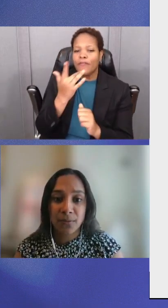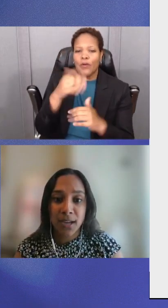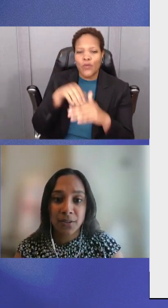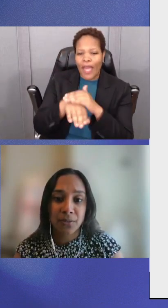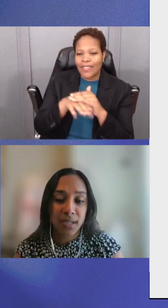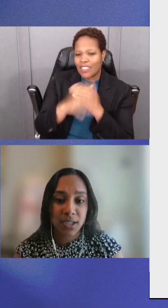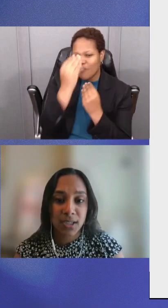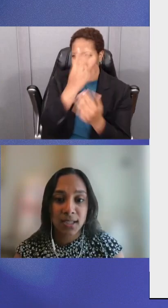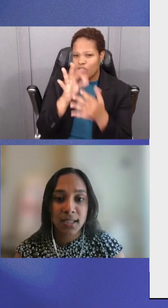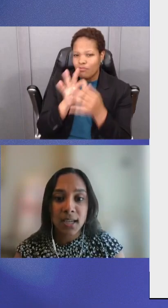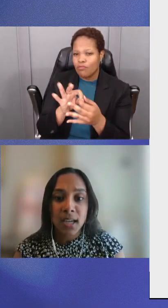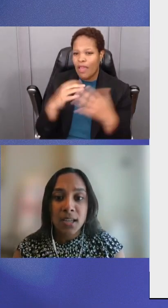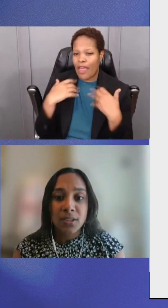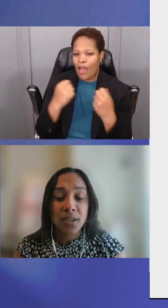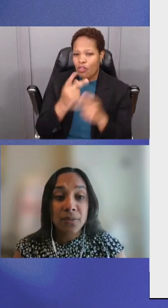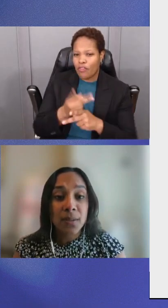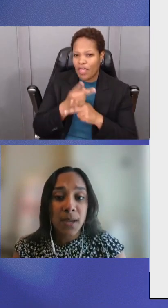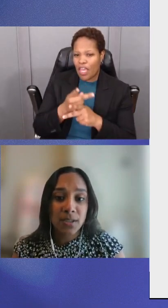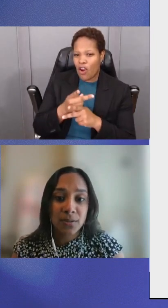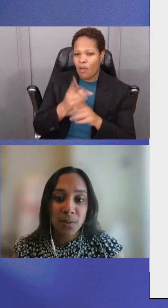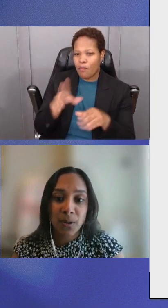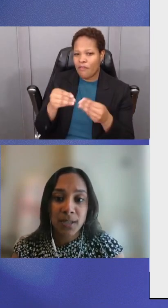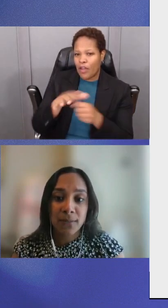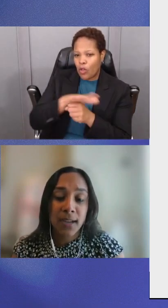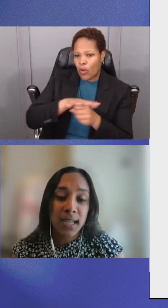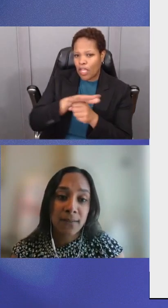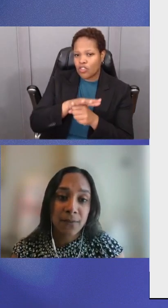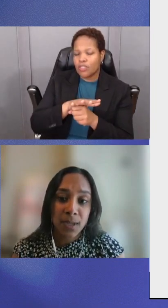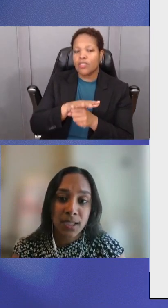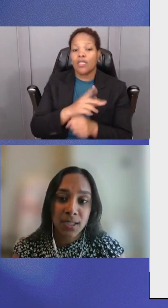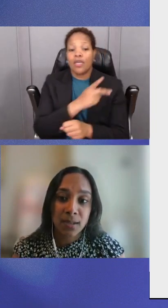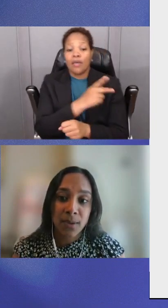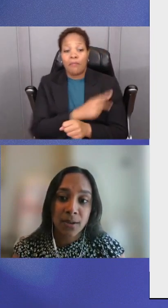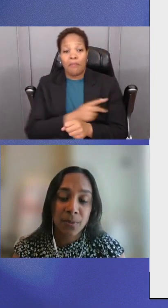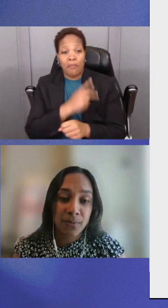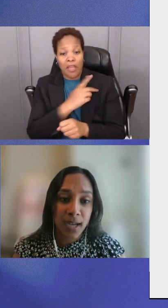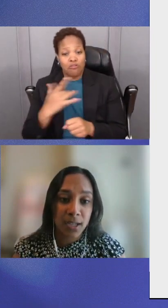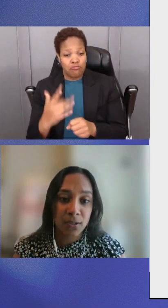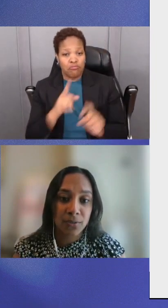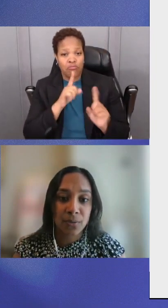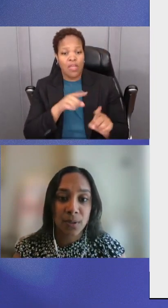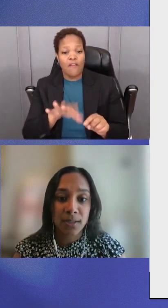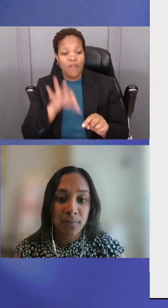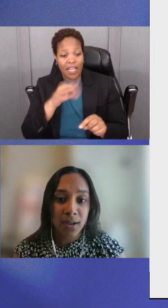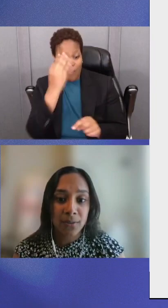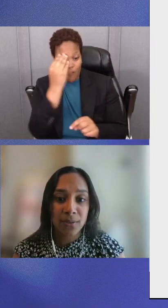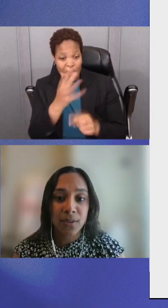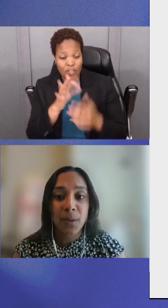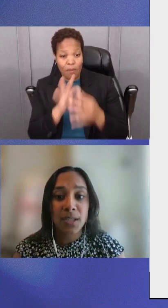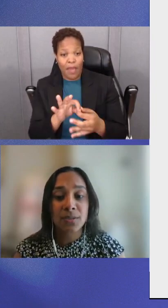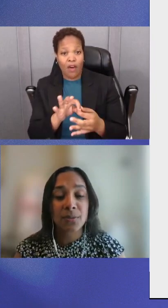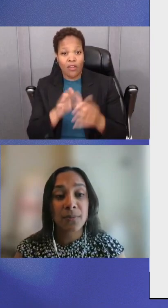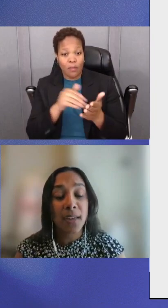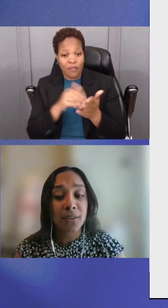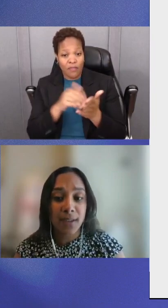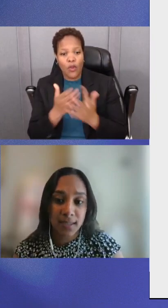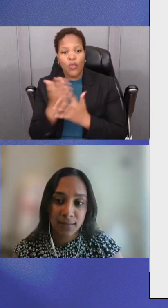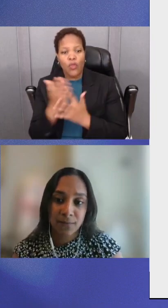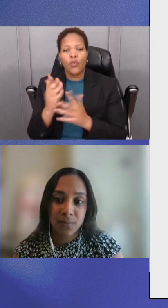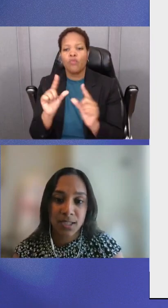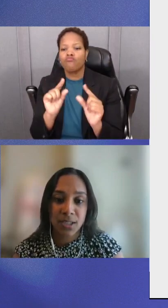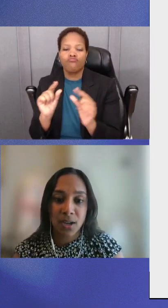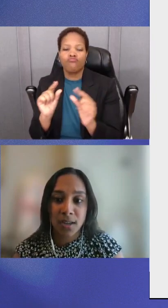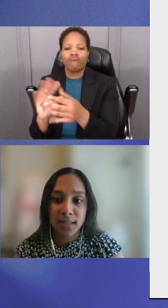healthcare provider or location. Generally, patients reported finding information about a provider through word of mouth, though patients would rather find